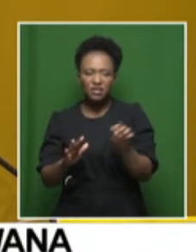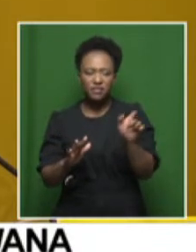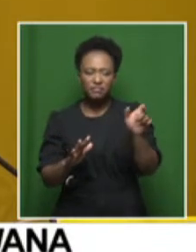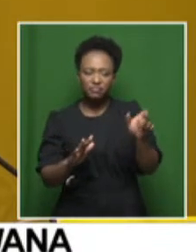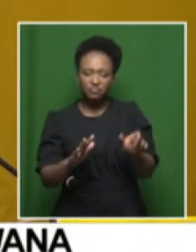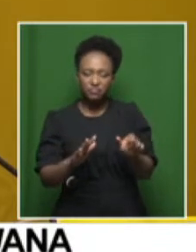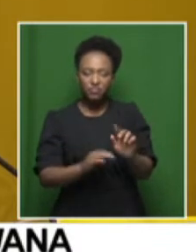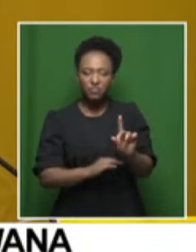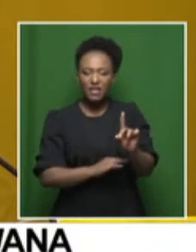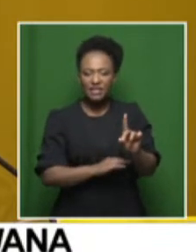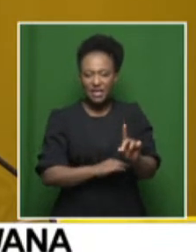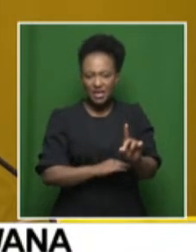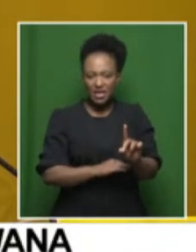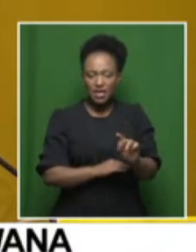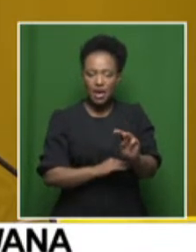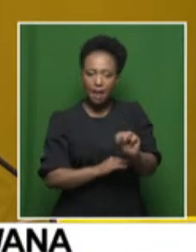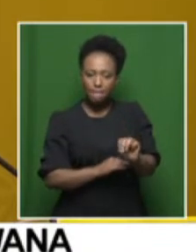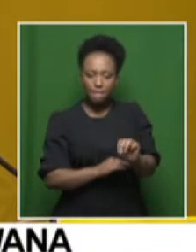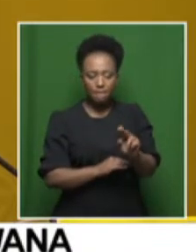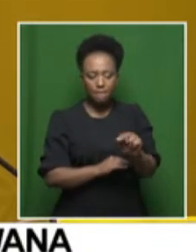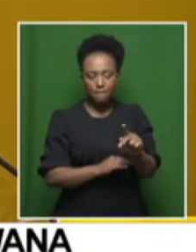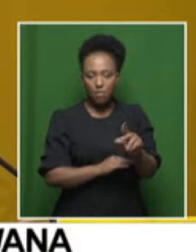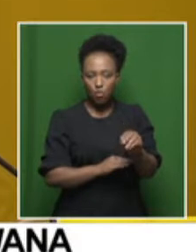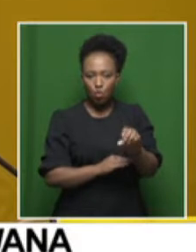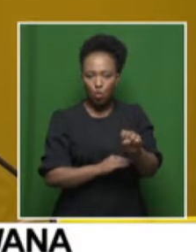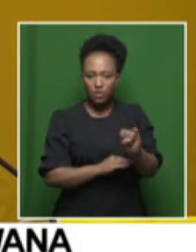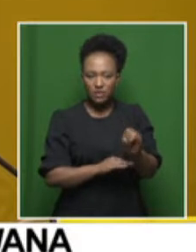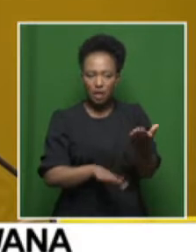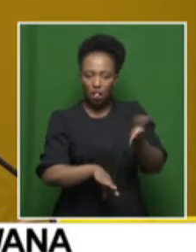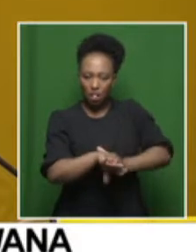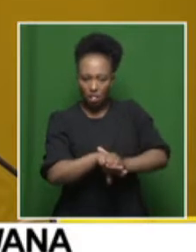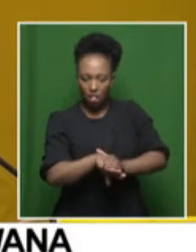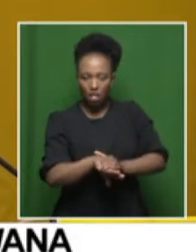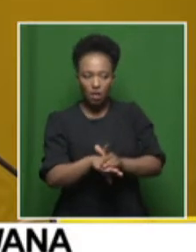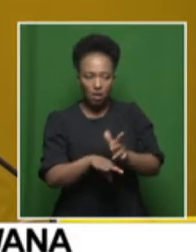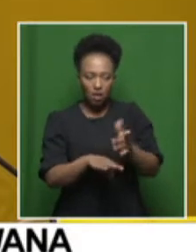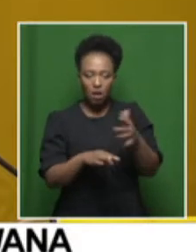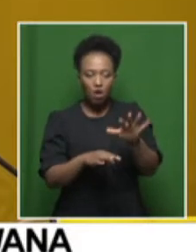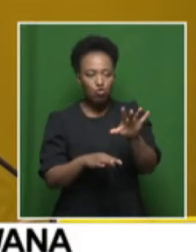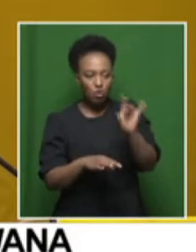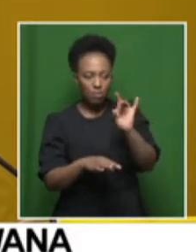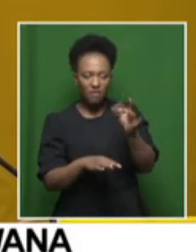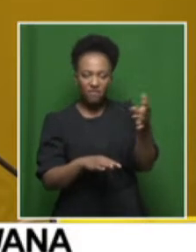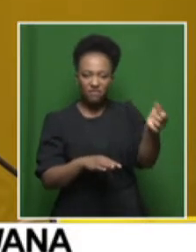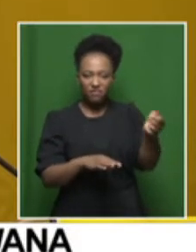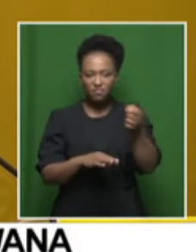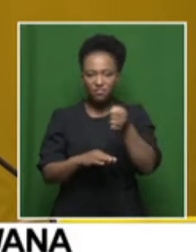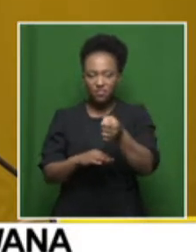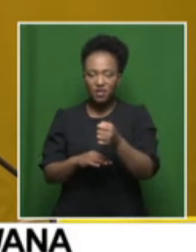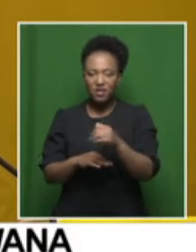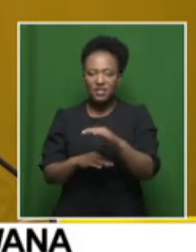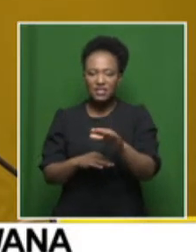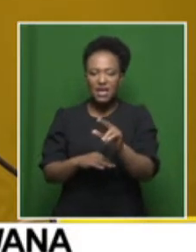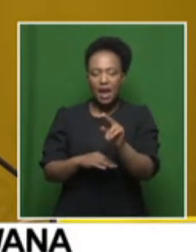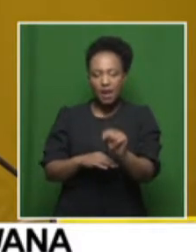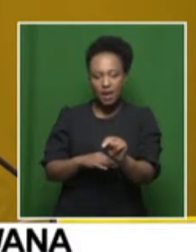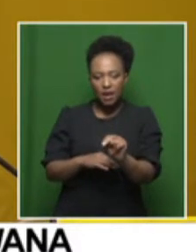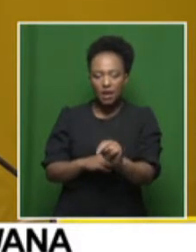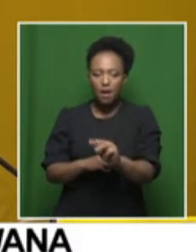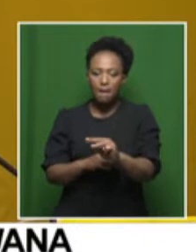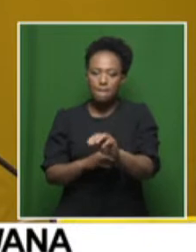Mr. D. M. Nkosi has been filled by the nomination of Mr. C. N.